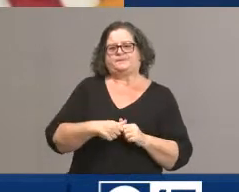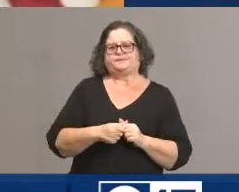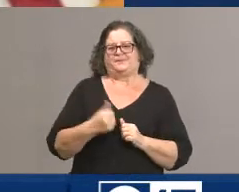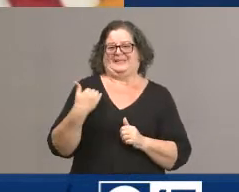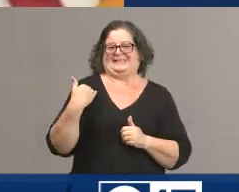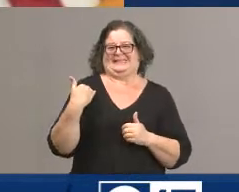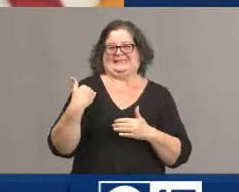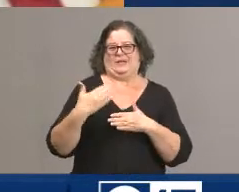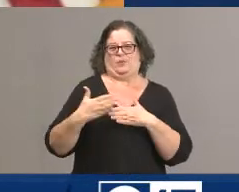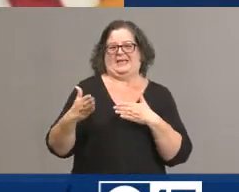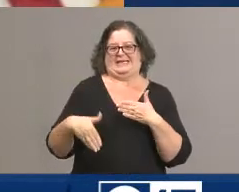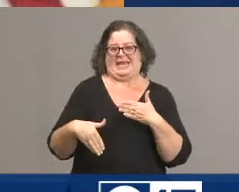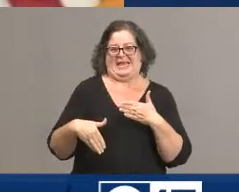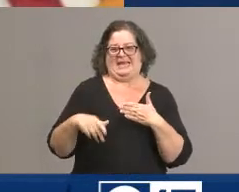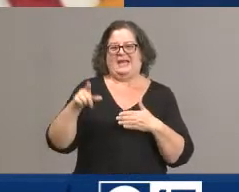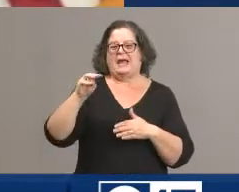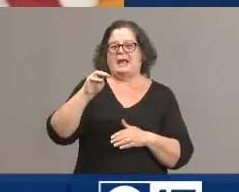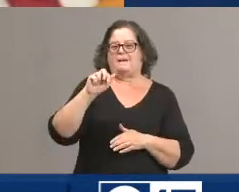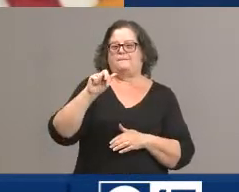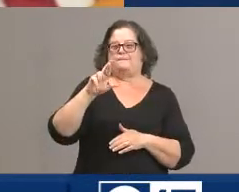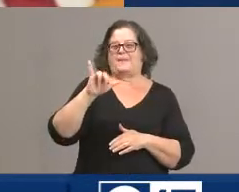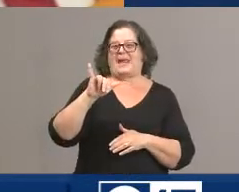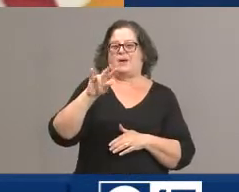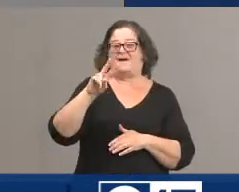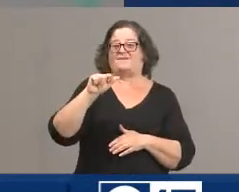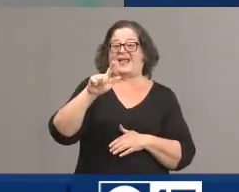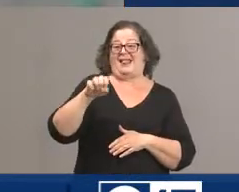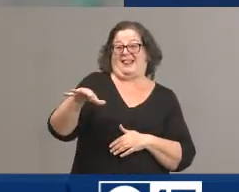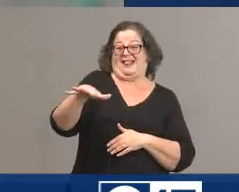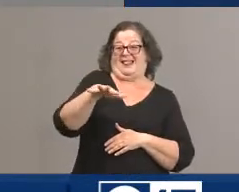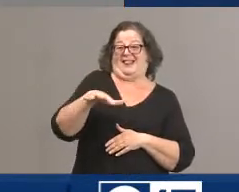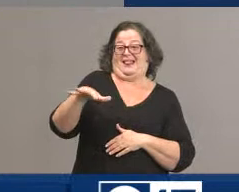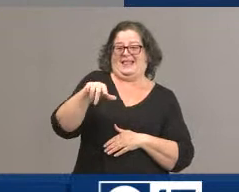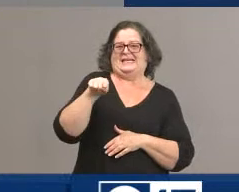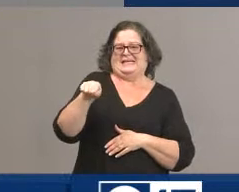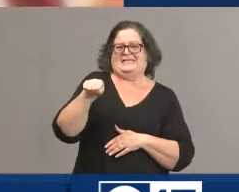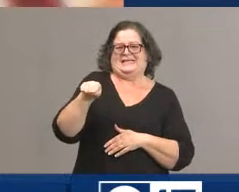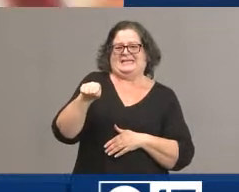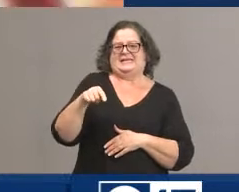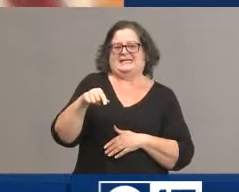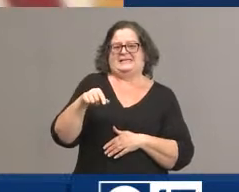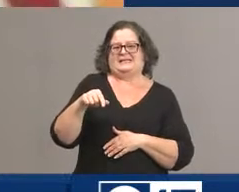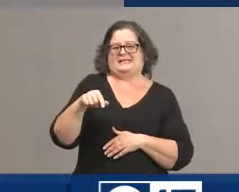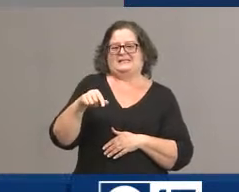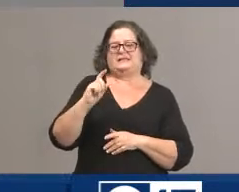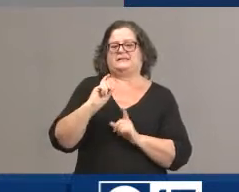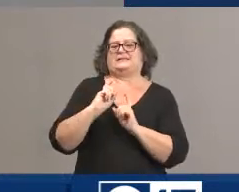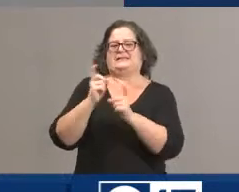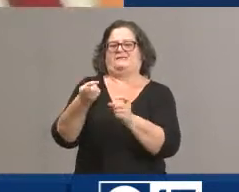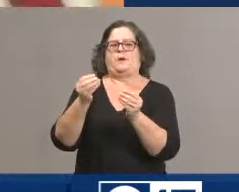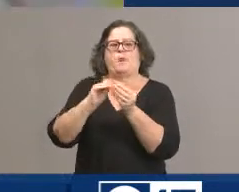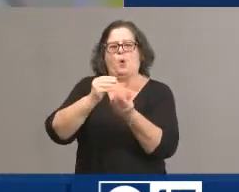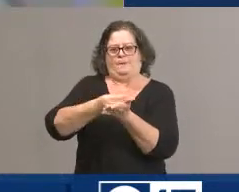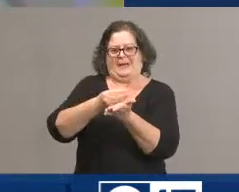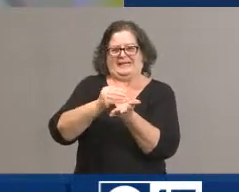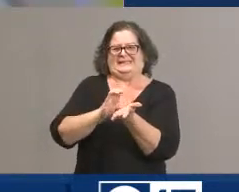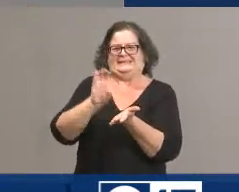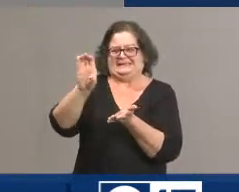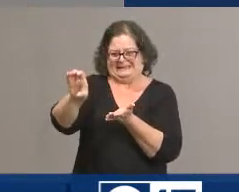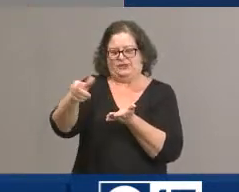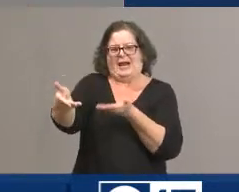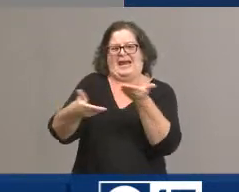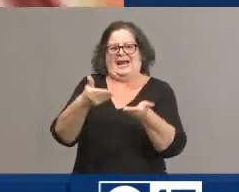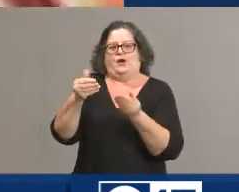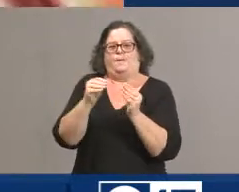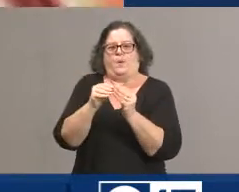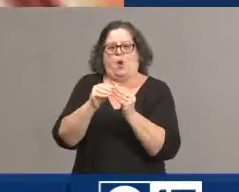with Equality Health. We provided them with funding so that they could support their staff, get restrooms for their patients, and water, because